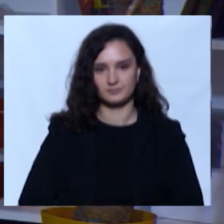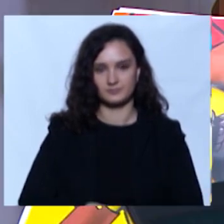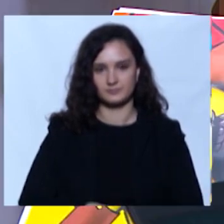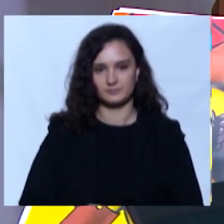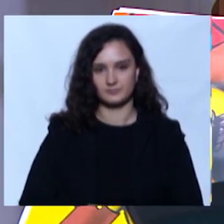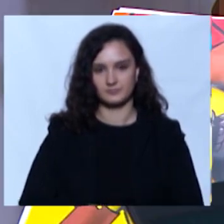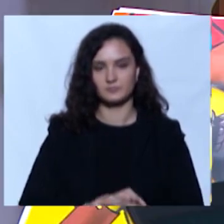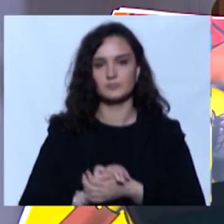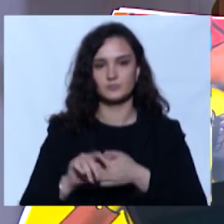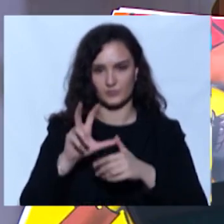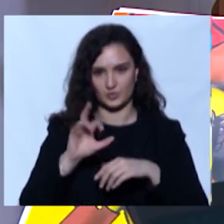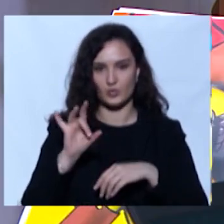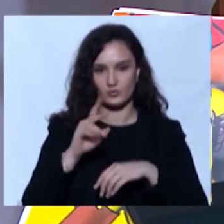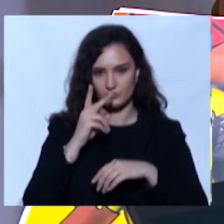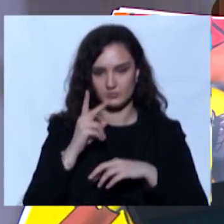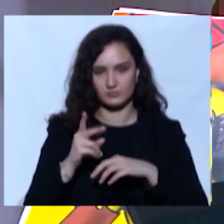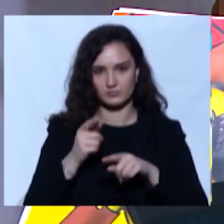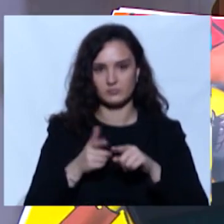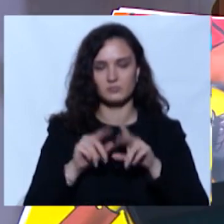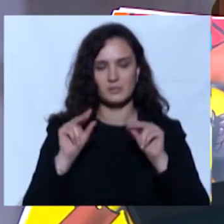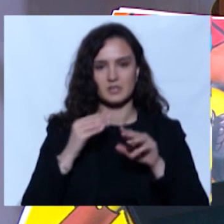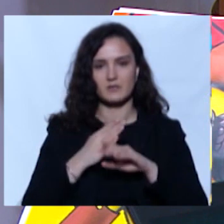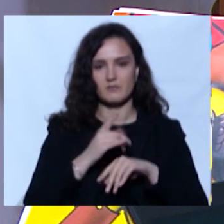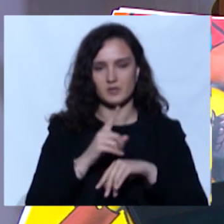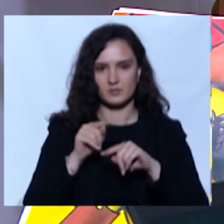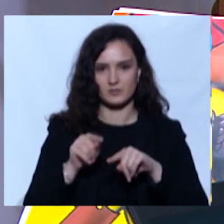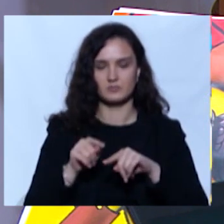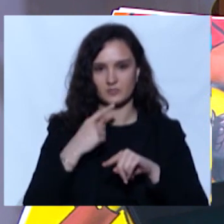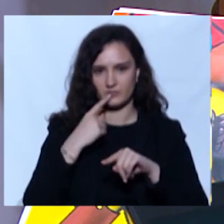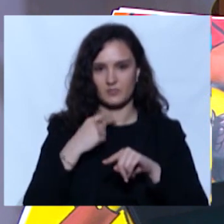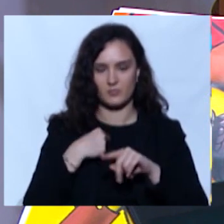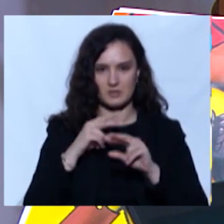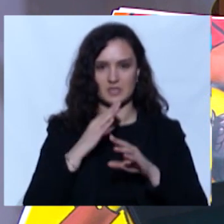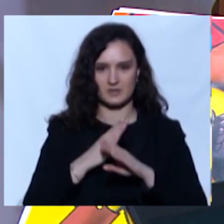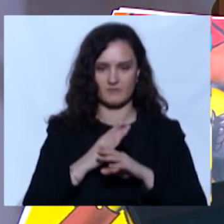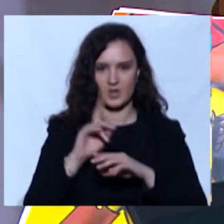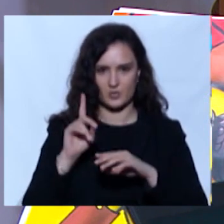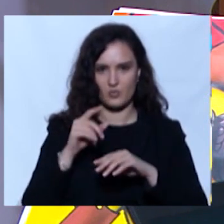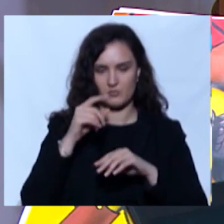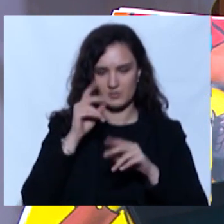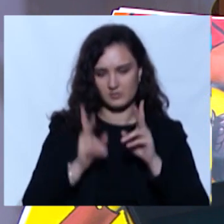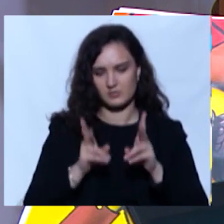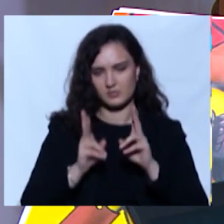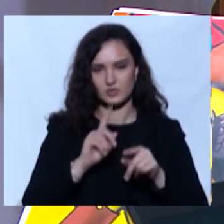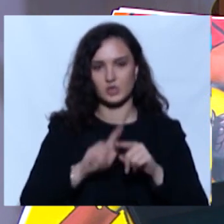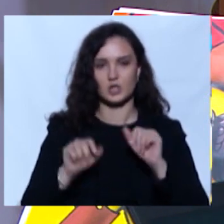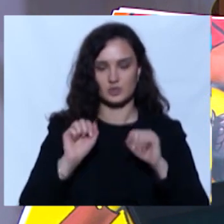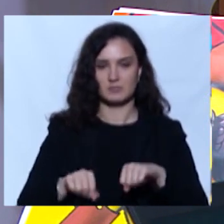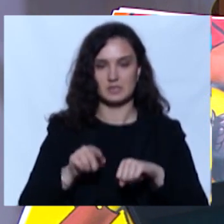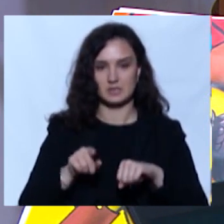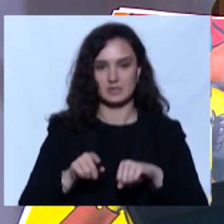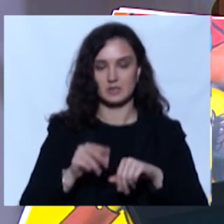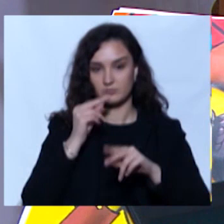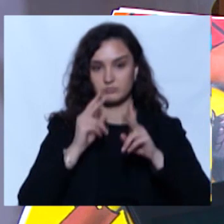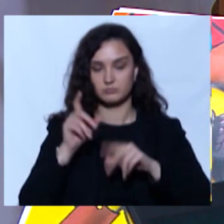was watching George. "You are lucky to have 4 hands," he said. "You can do things twice as quickly." The